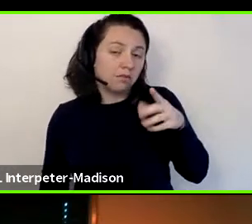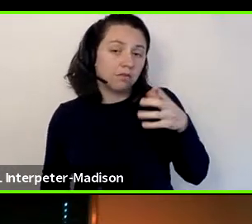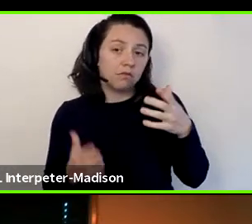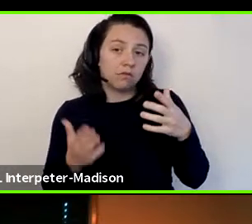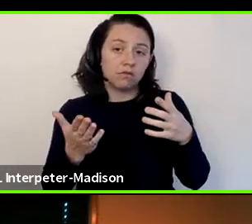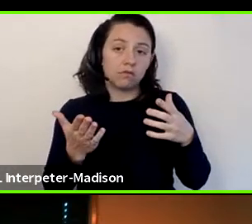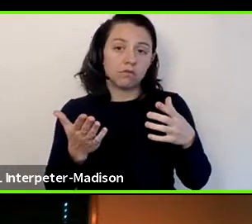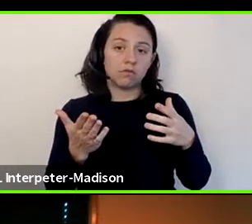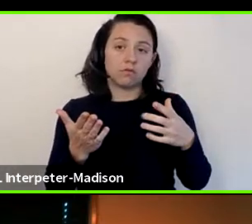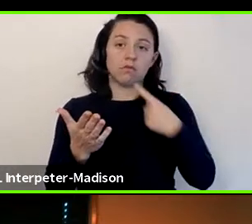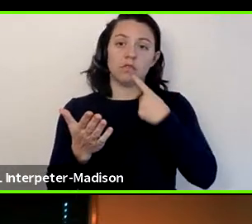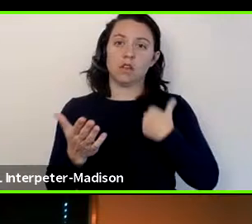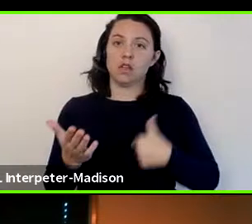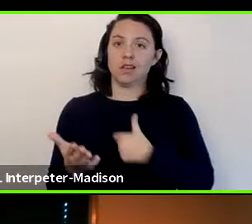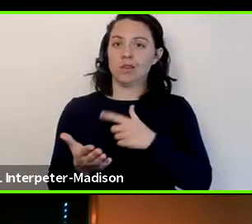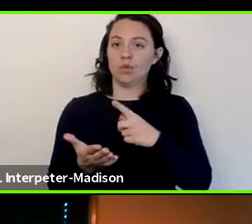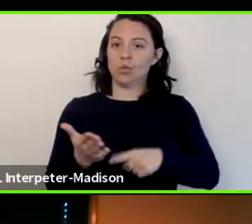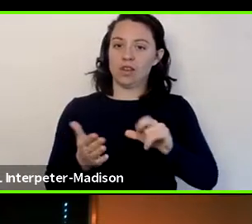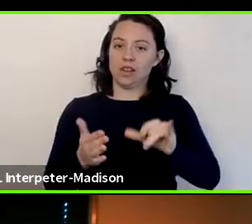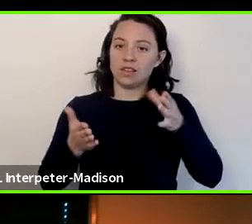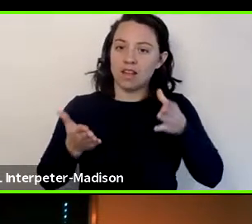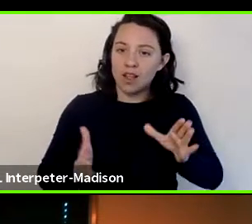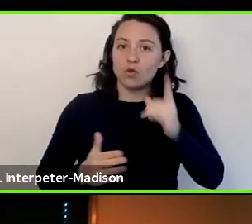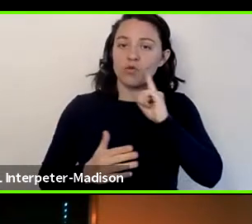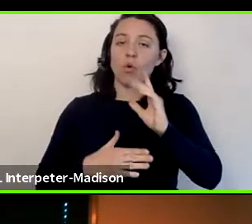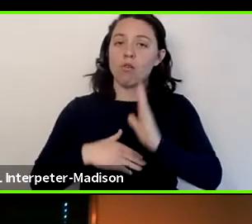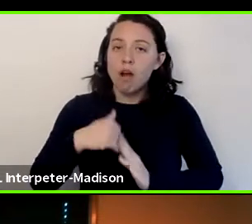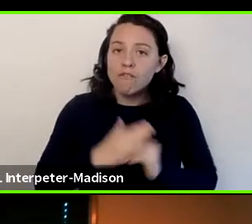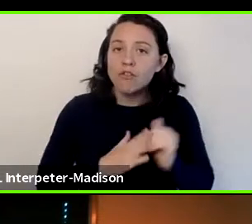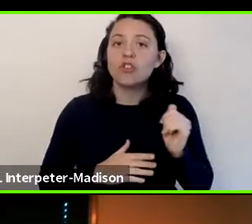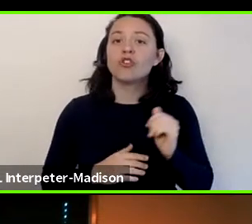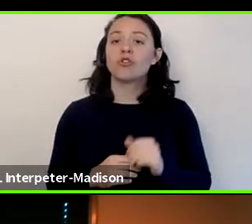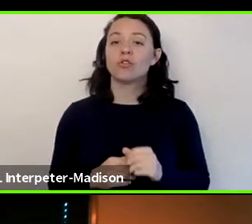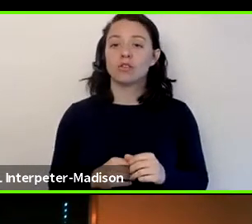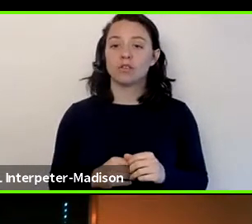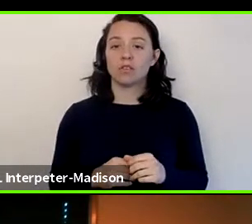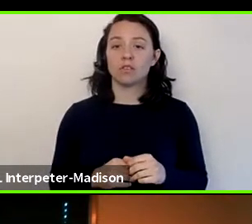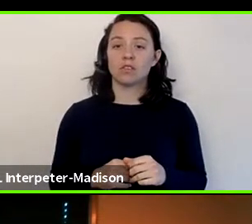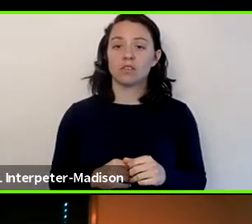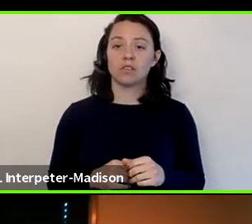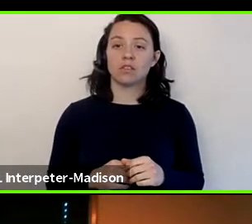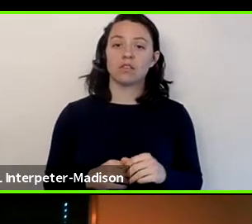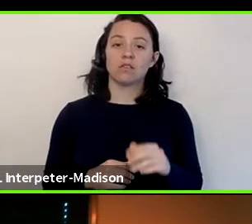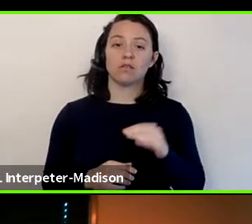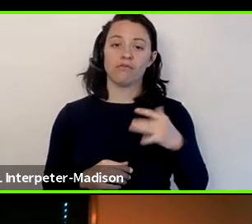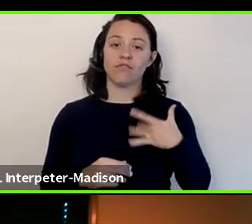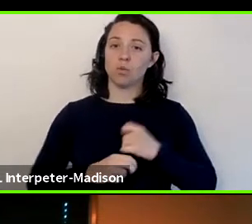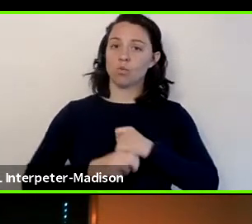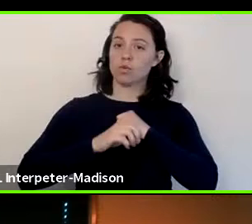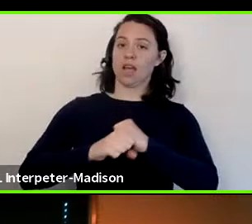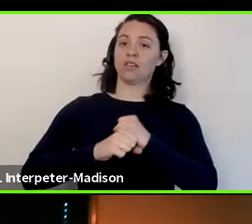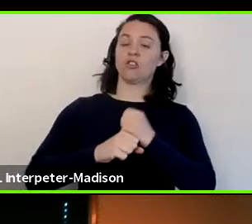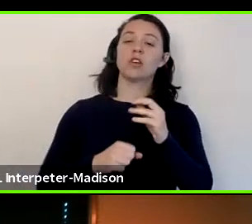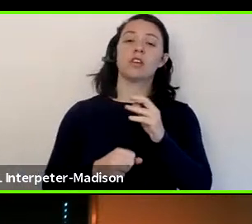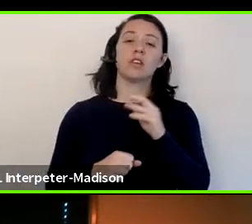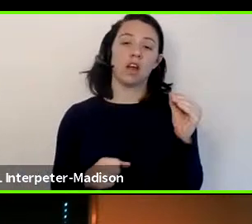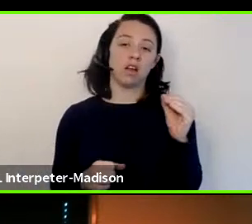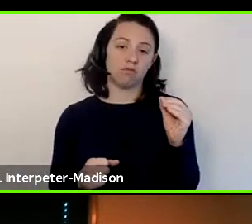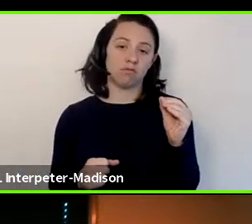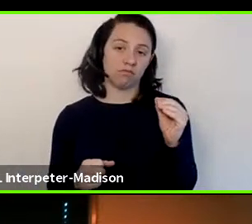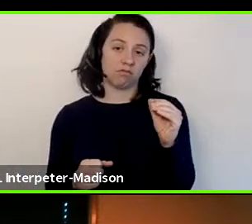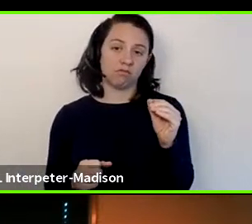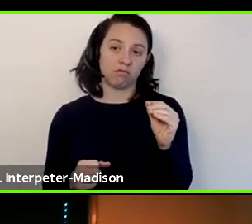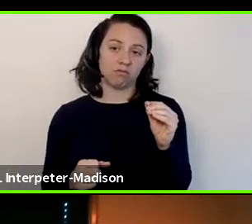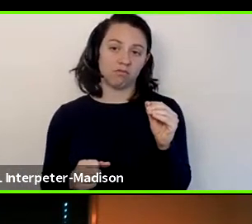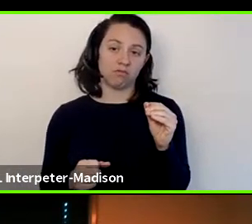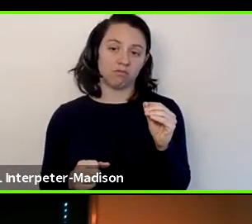allowed you in terms of comfort, a sense of protection, and maybe some other things that